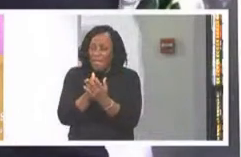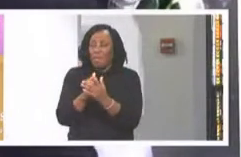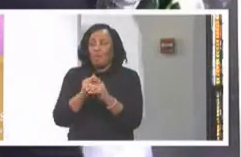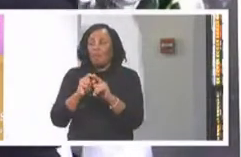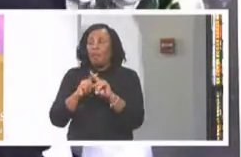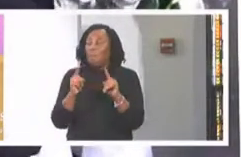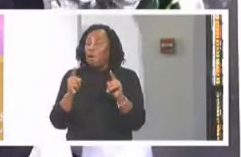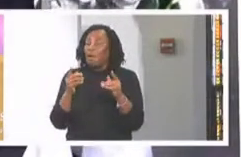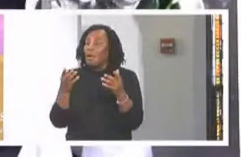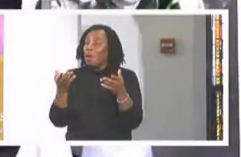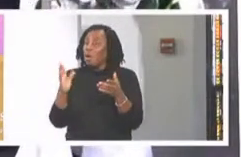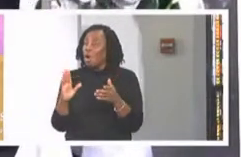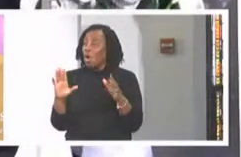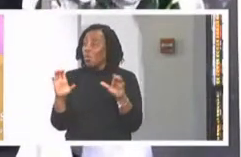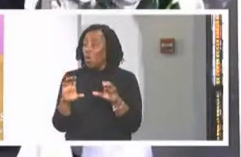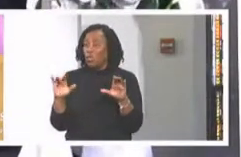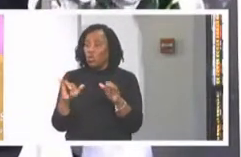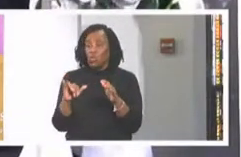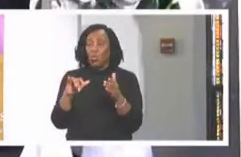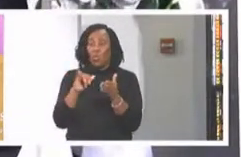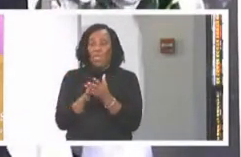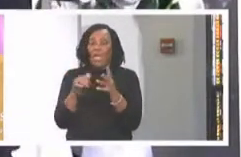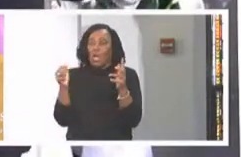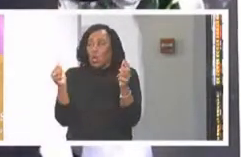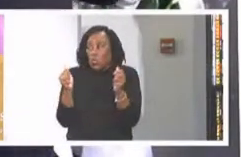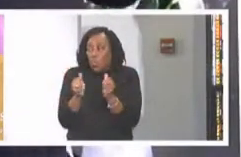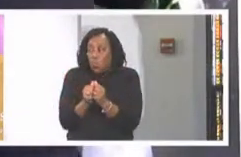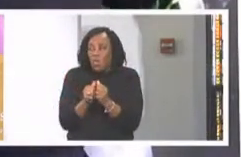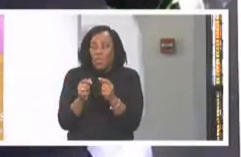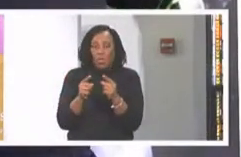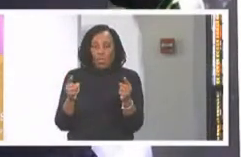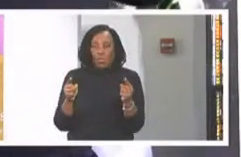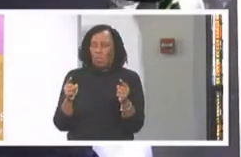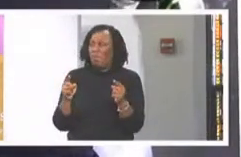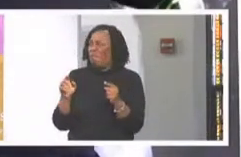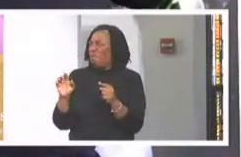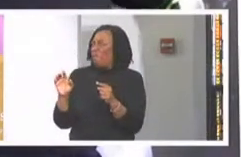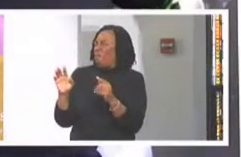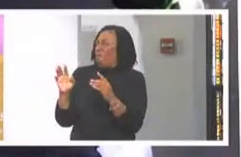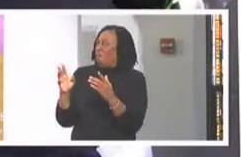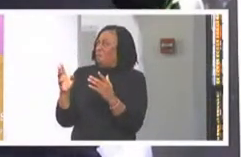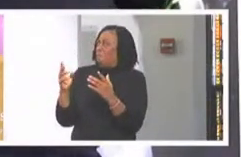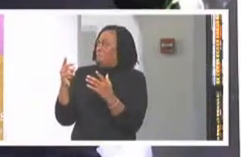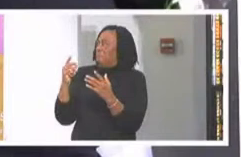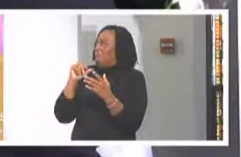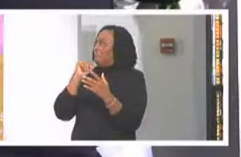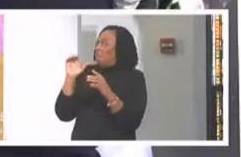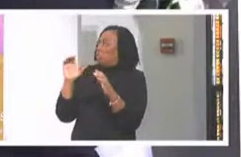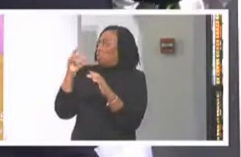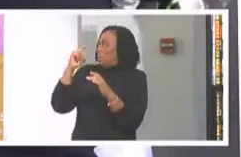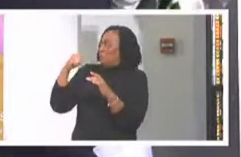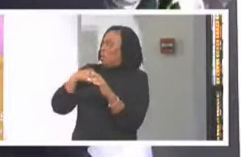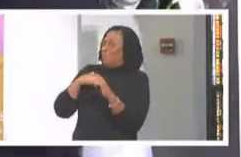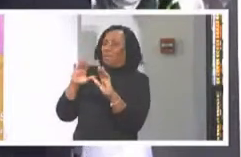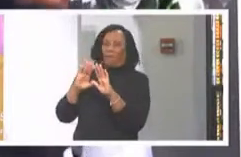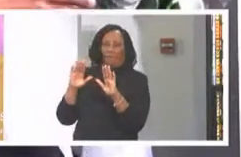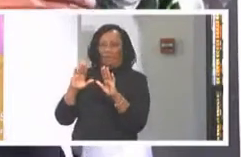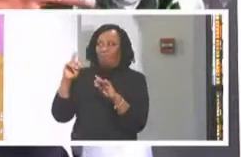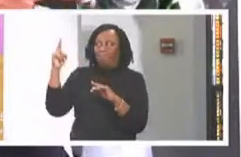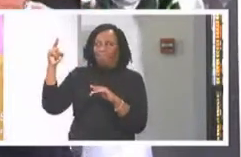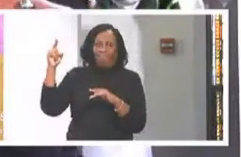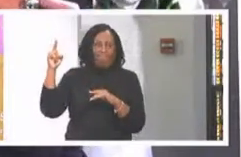want to do it with you. And we said, oh, God, you're not going to do it for me? No, I want to do it with